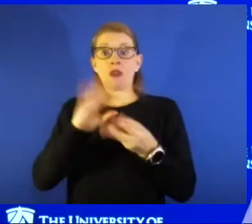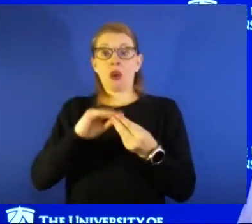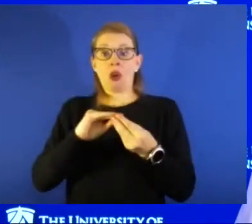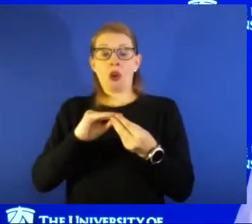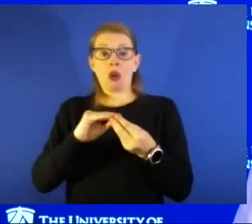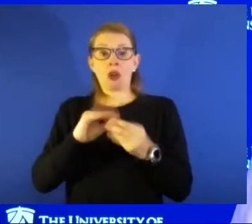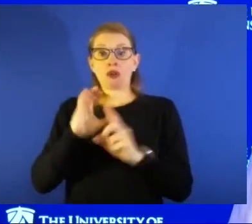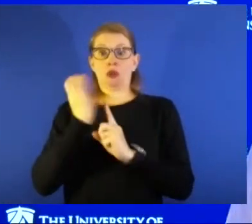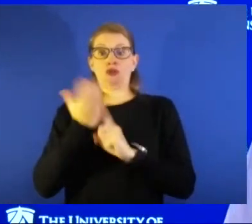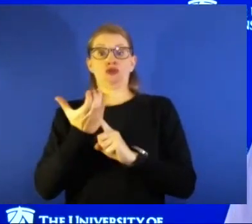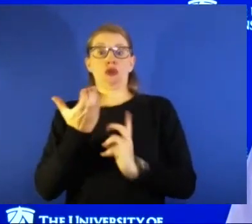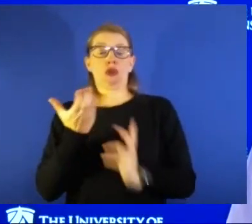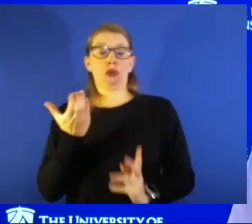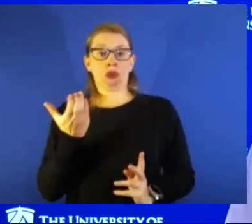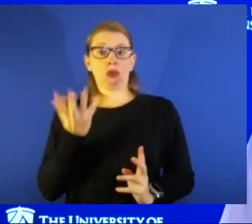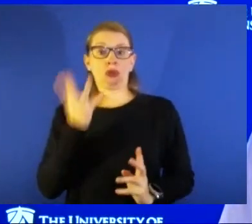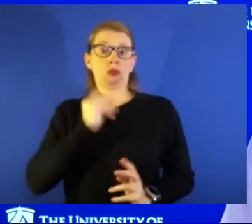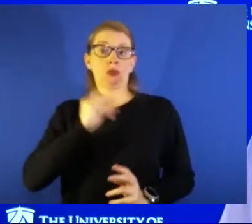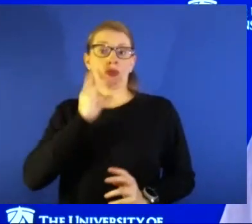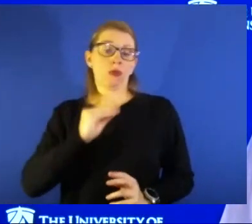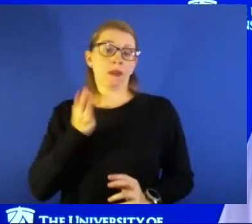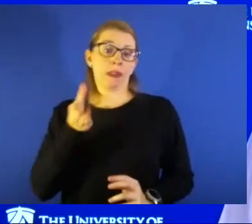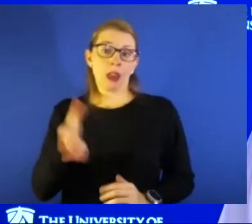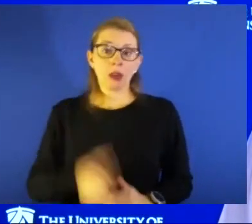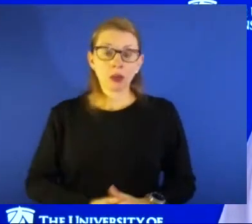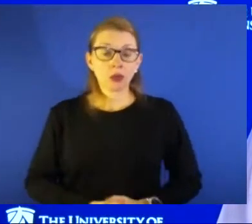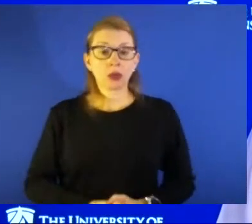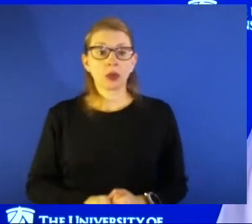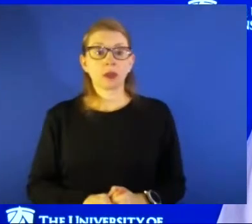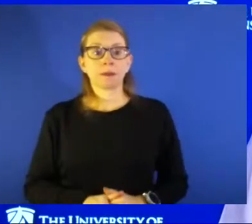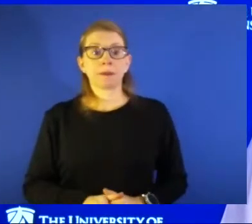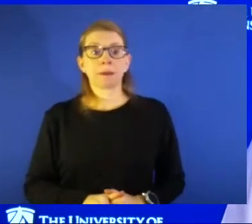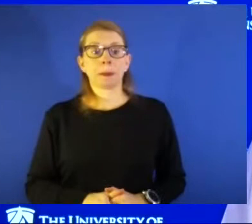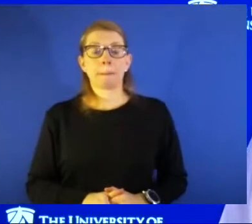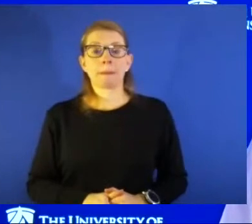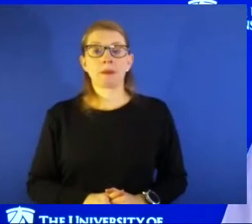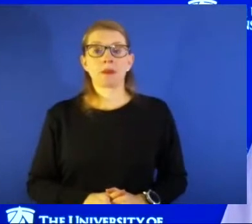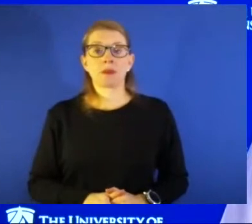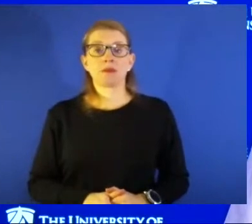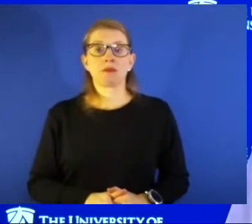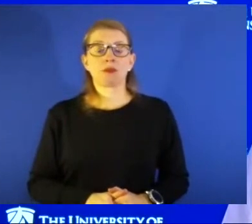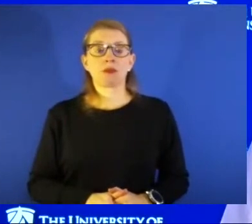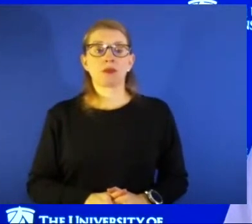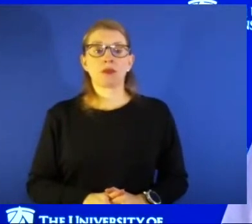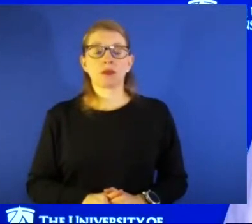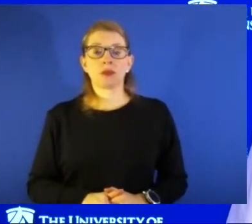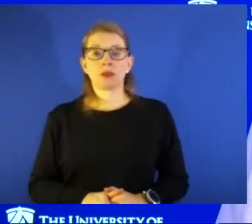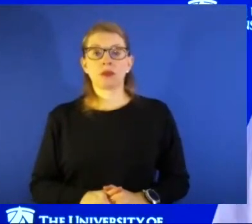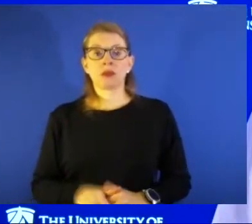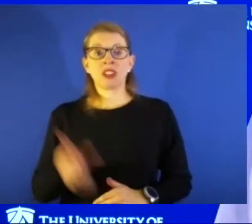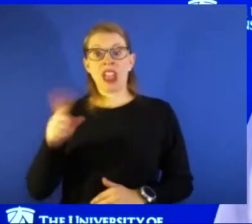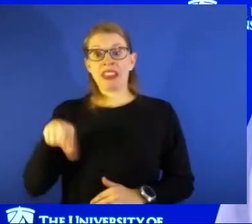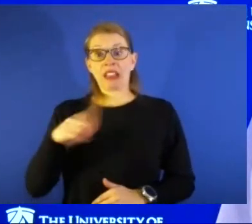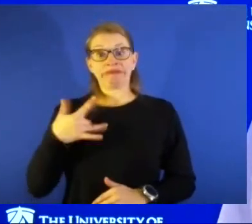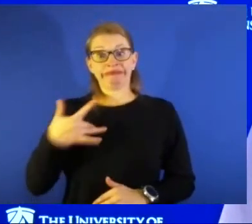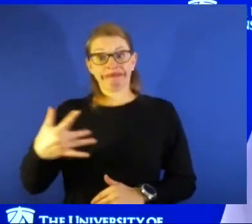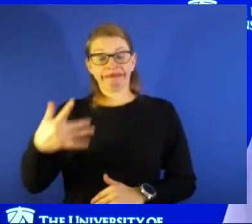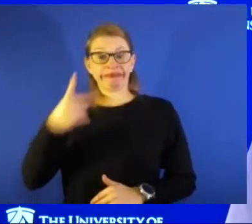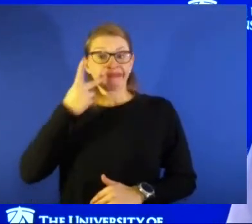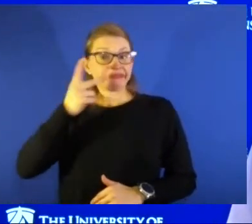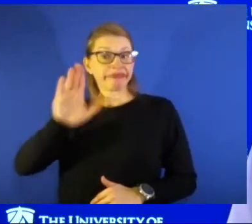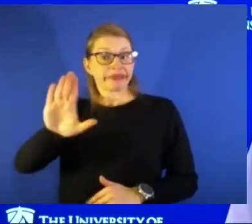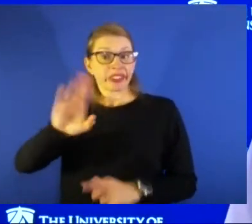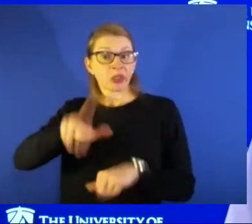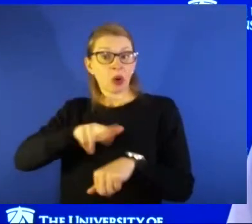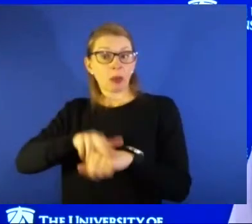cultural experience there, and what is their what do they normally see as their normal culture. I had a friend who